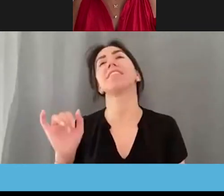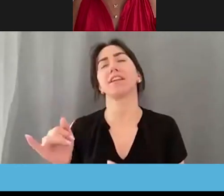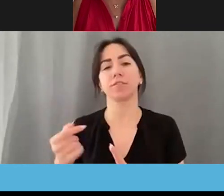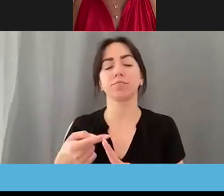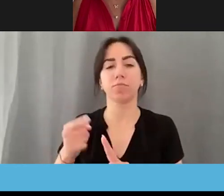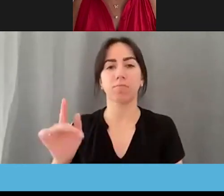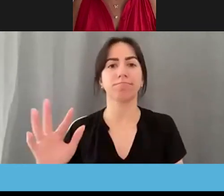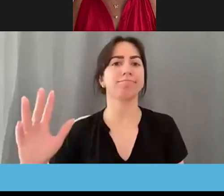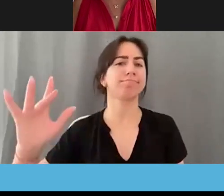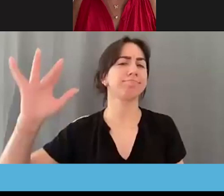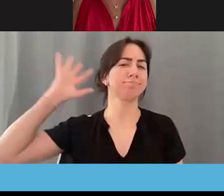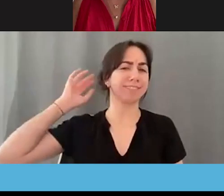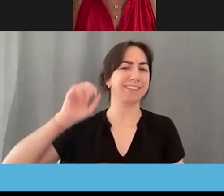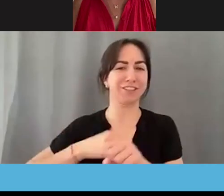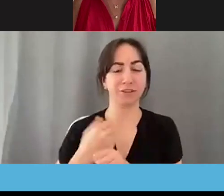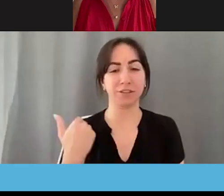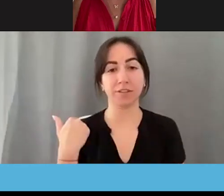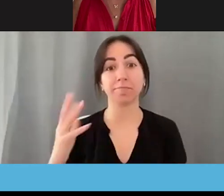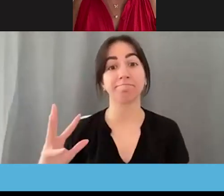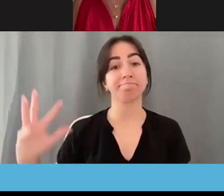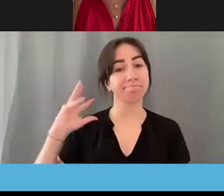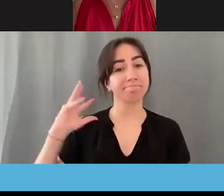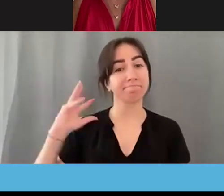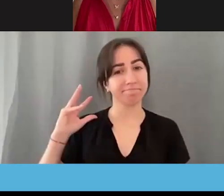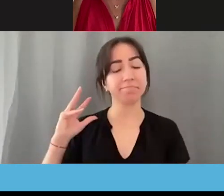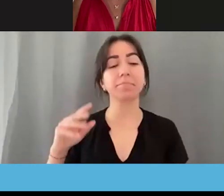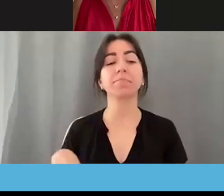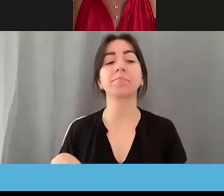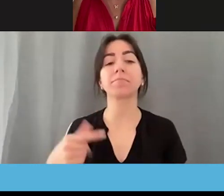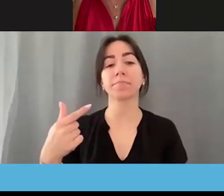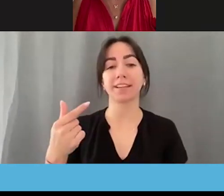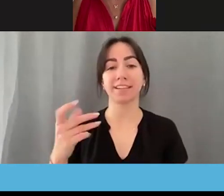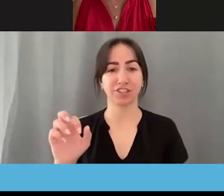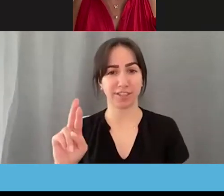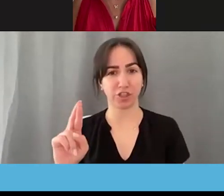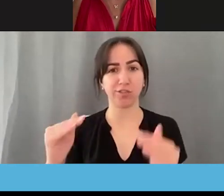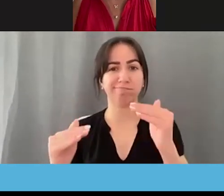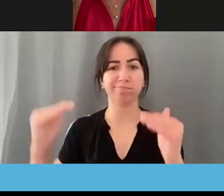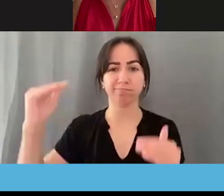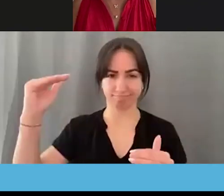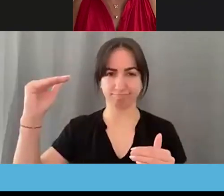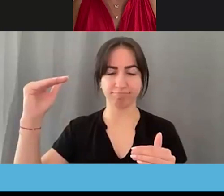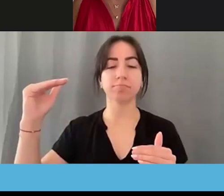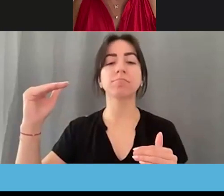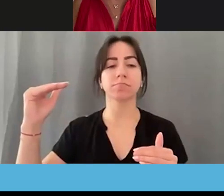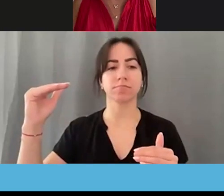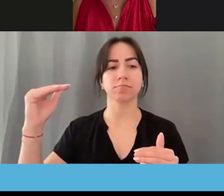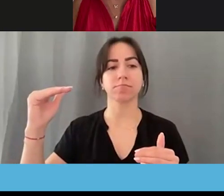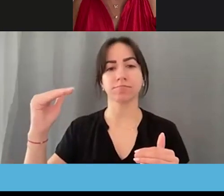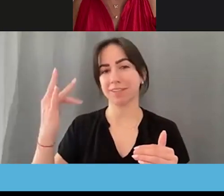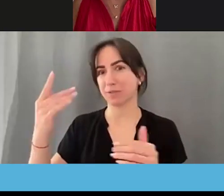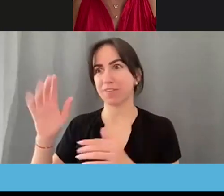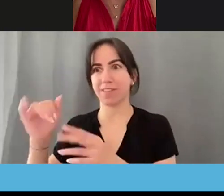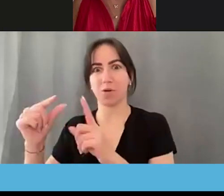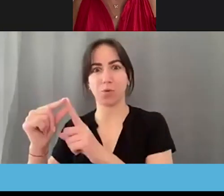of years. So since ancient times, gender inequality, which is why a term like the glass ceiling